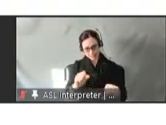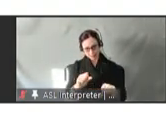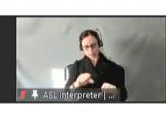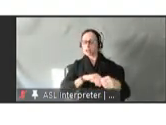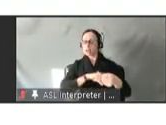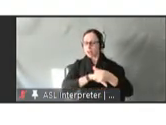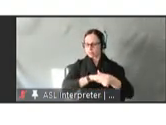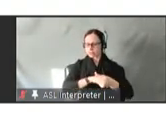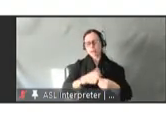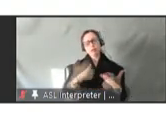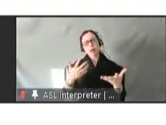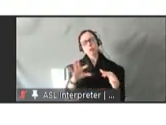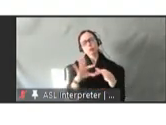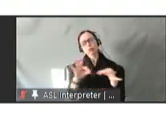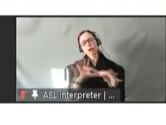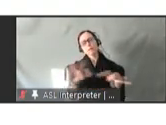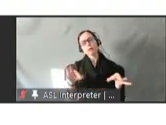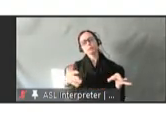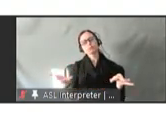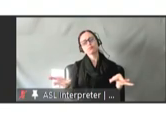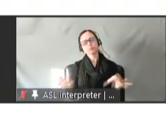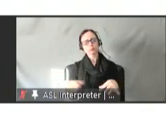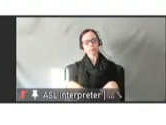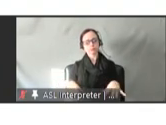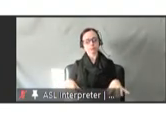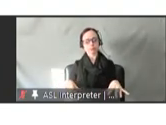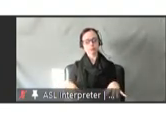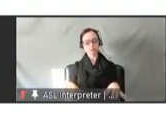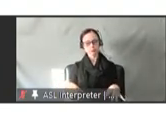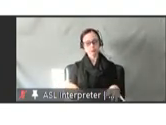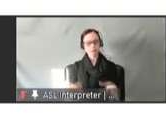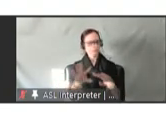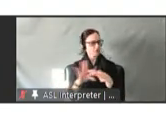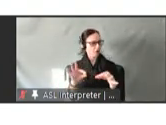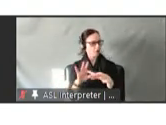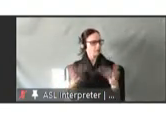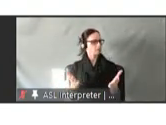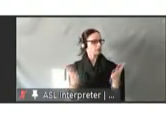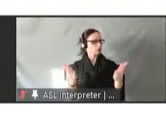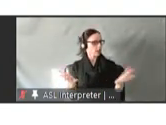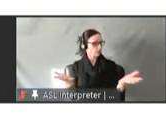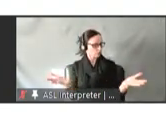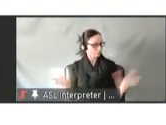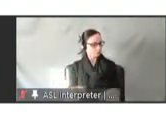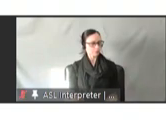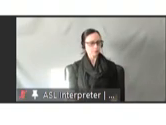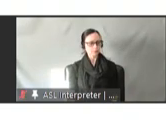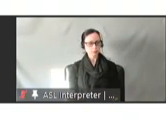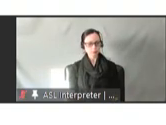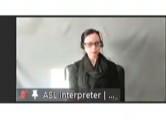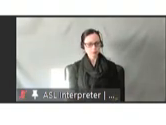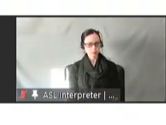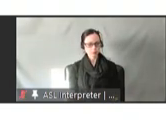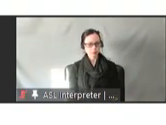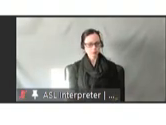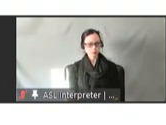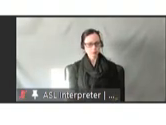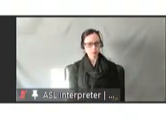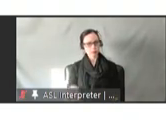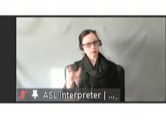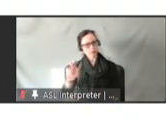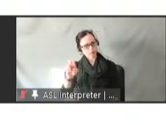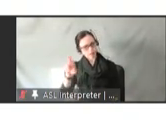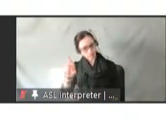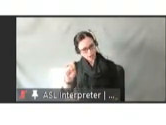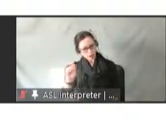I wanted to comment today with just a suggestion of when VAERS and